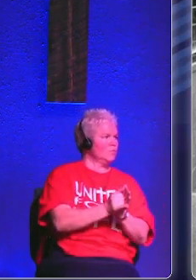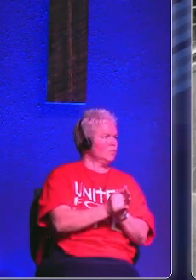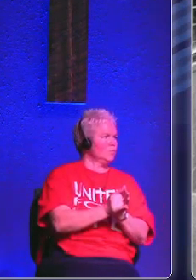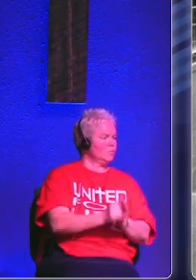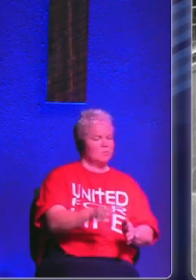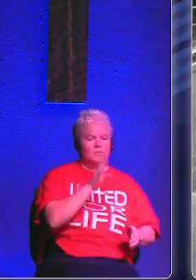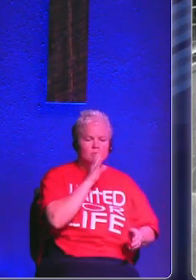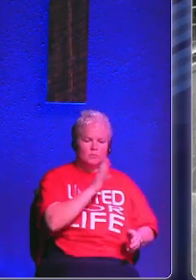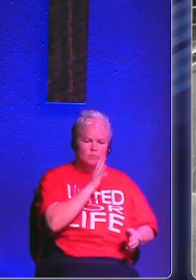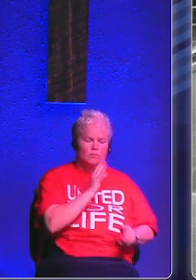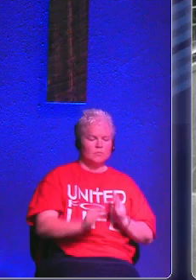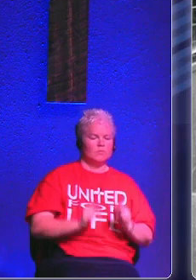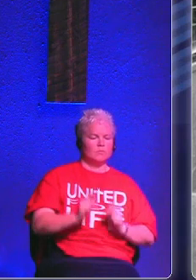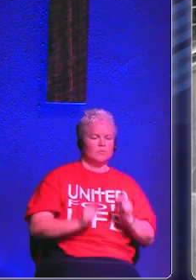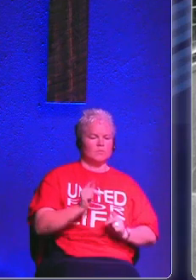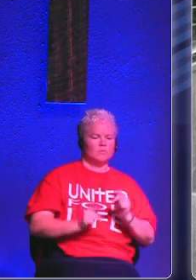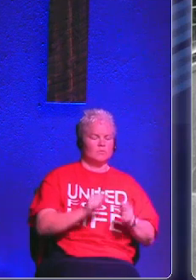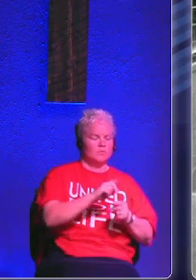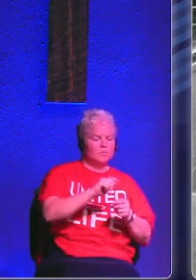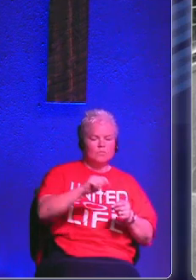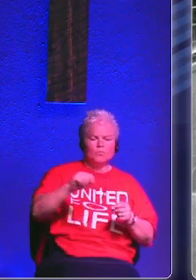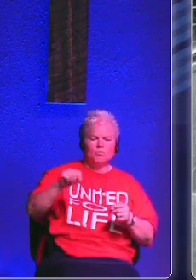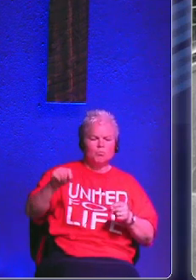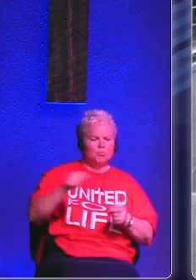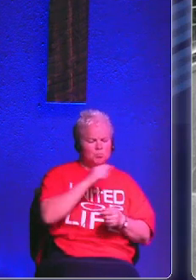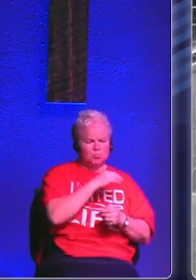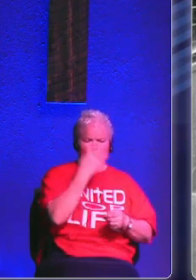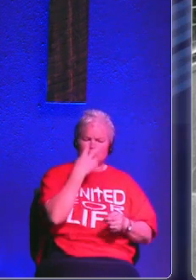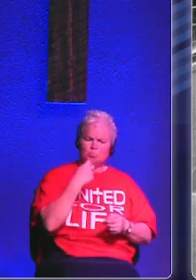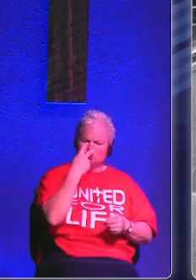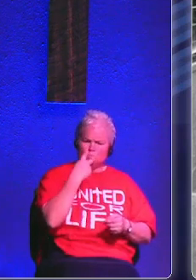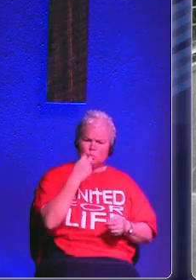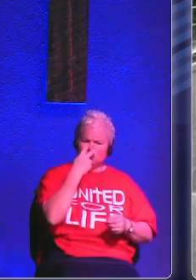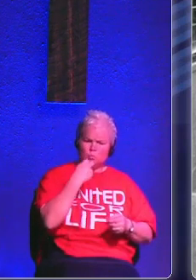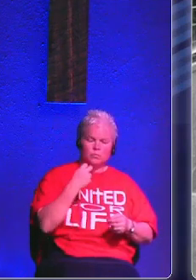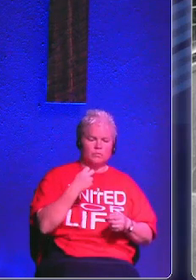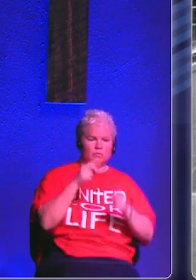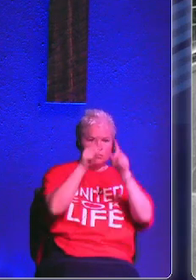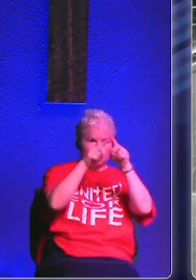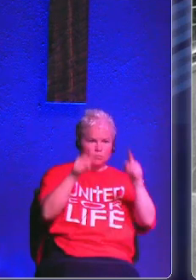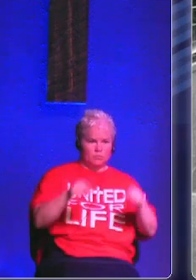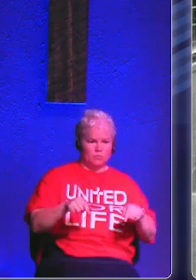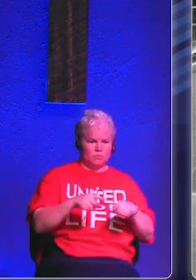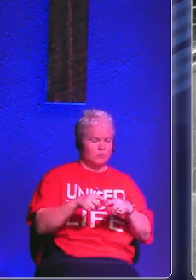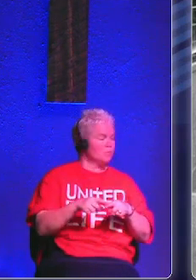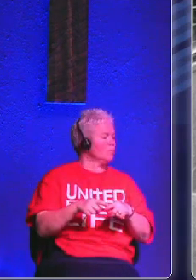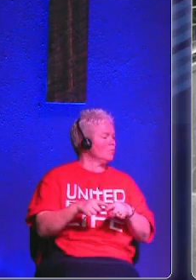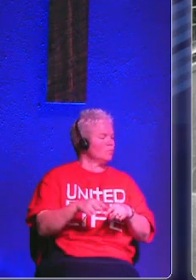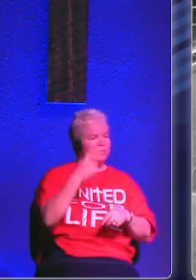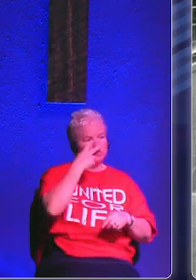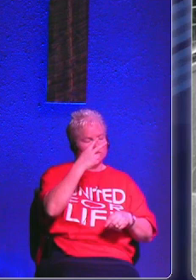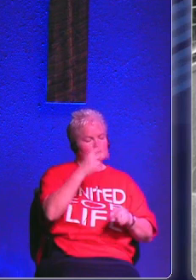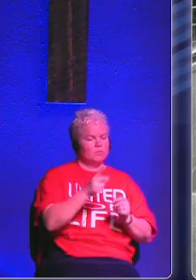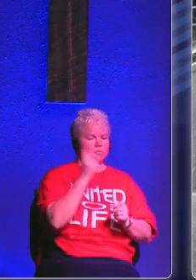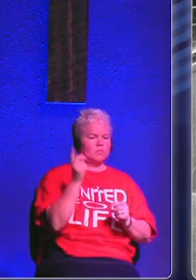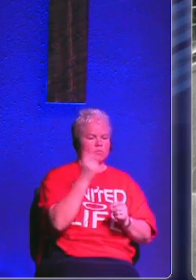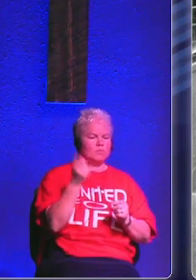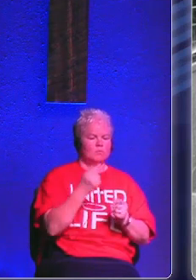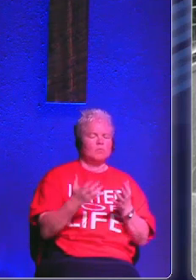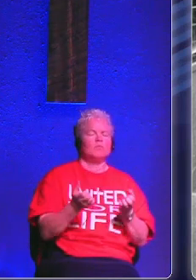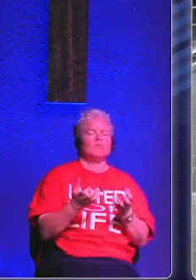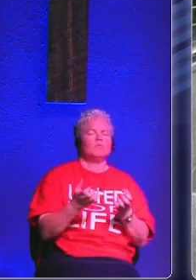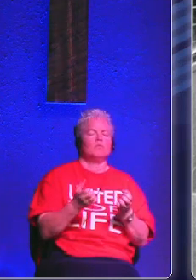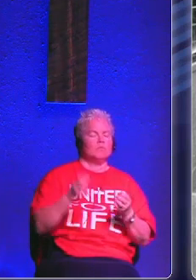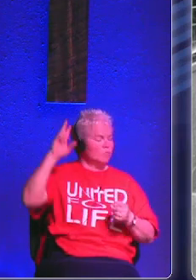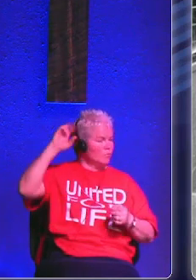to speak that to people, or we write it in a sympathy card and things like that. But there's really a lot going on. See, something we